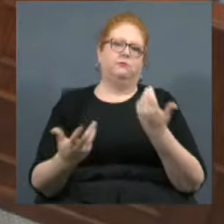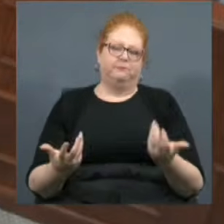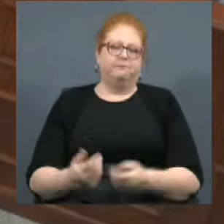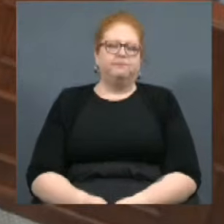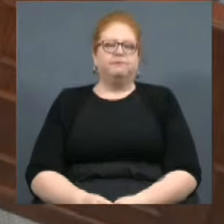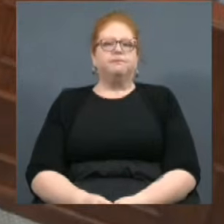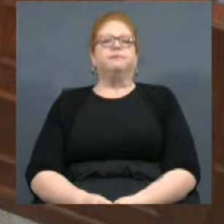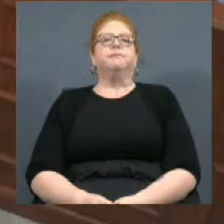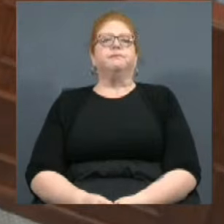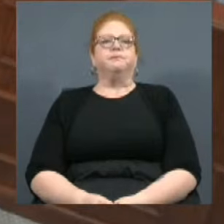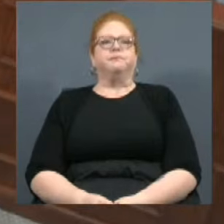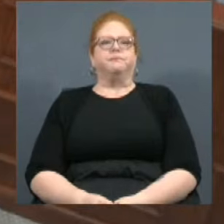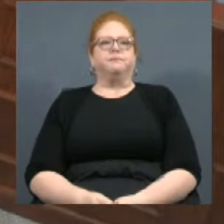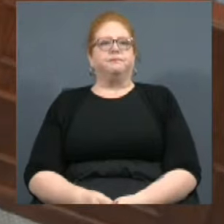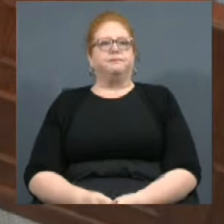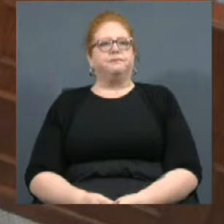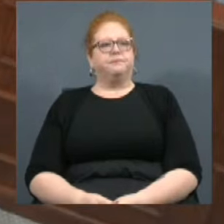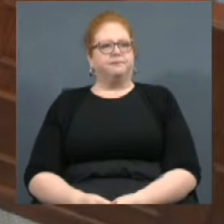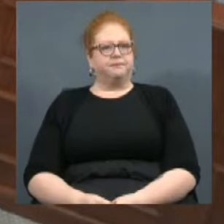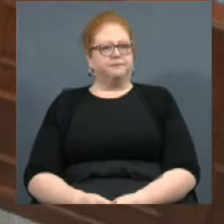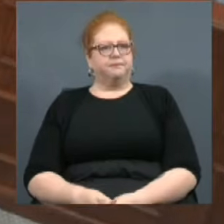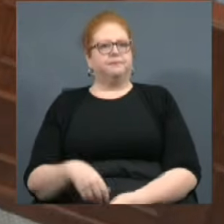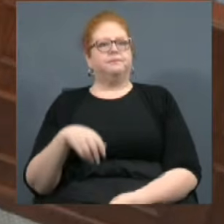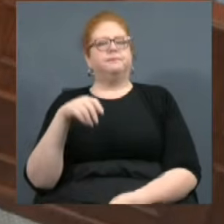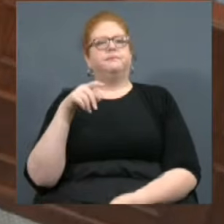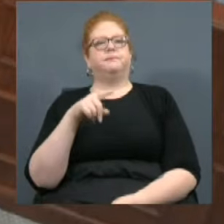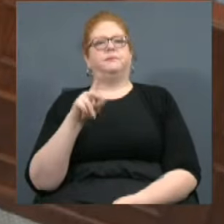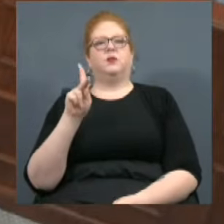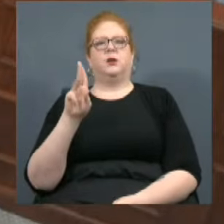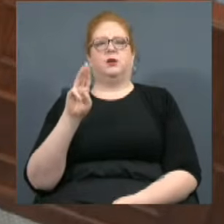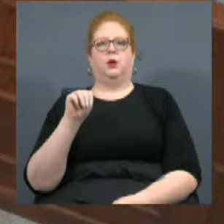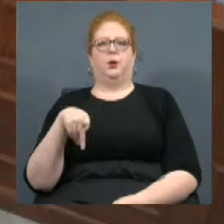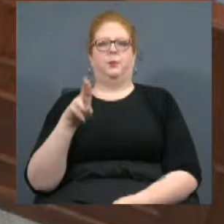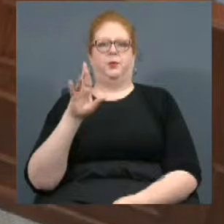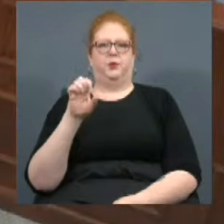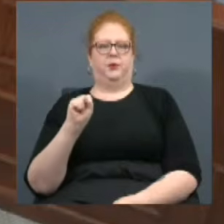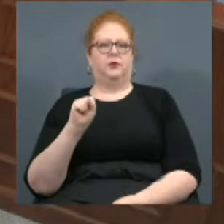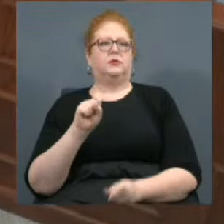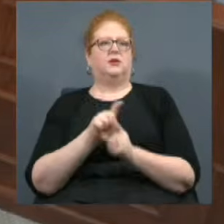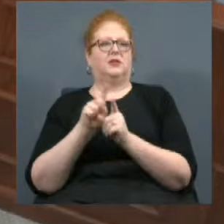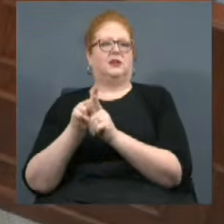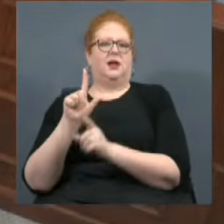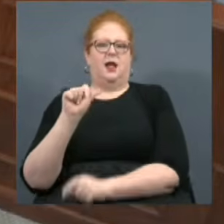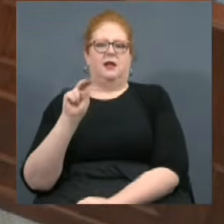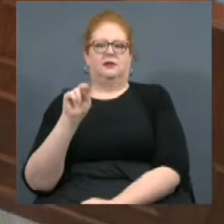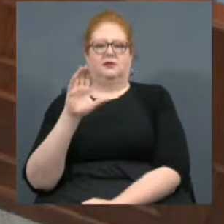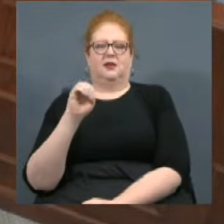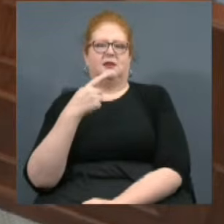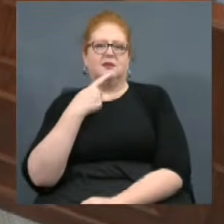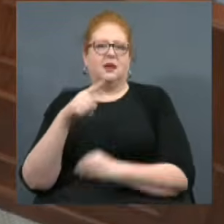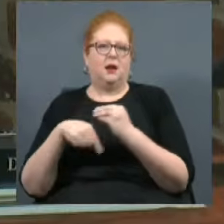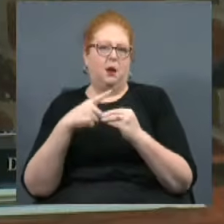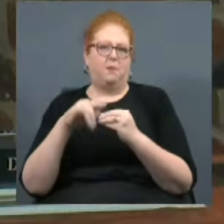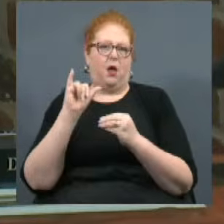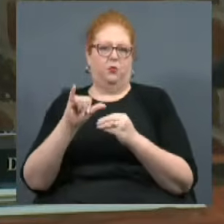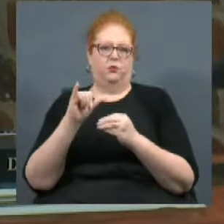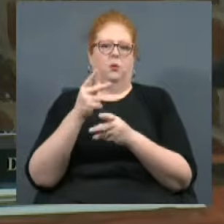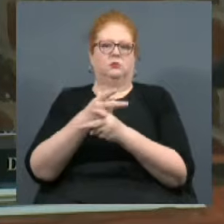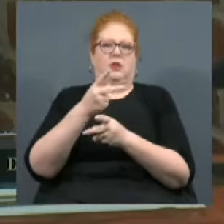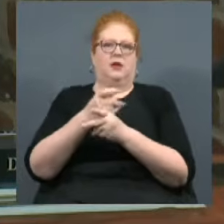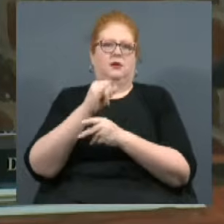Just a quick note on what Lance said about maintenance of the bridges. They were